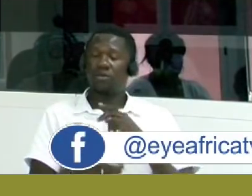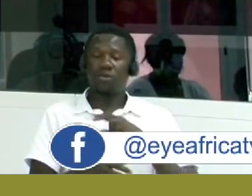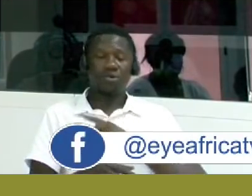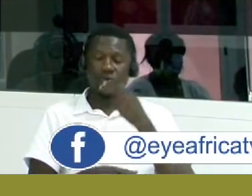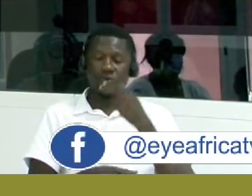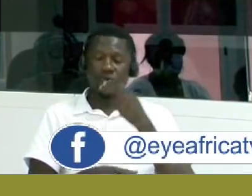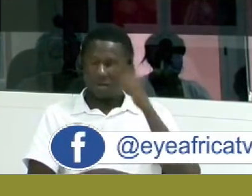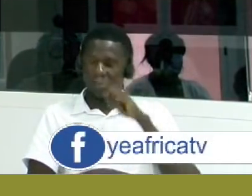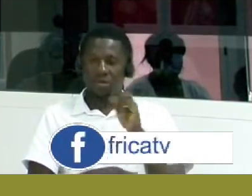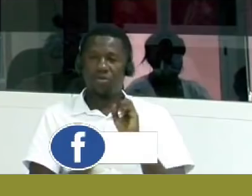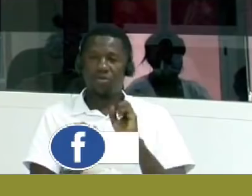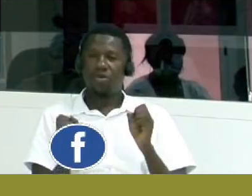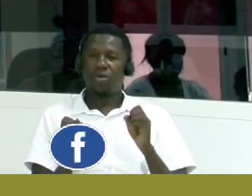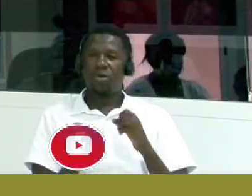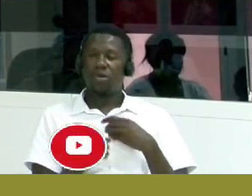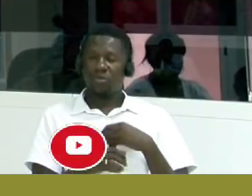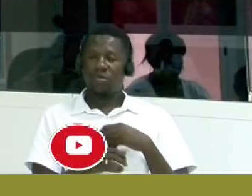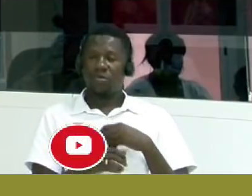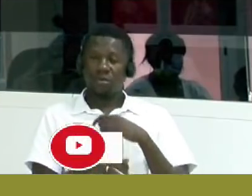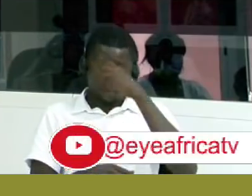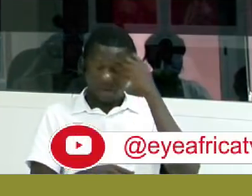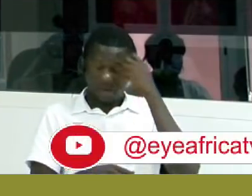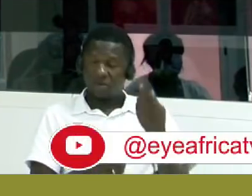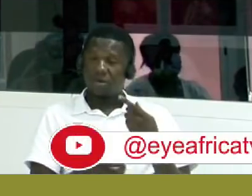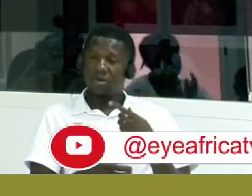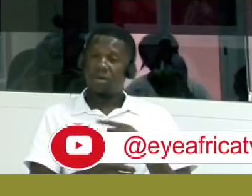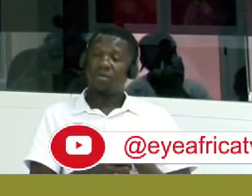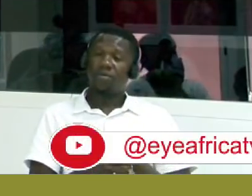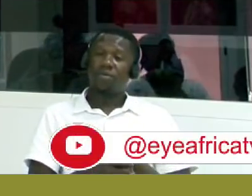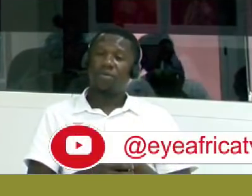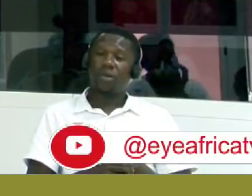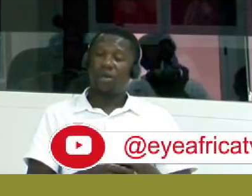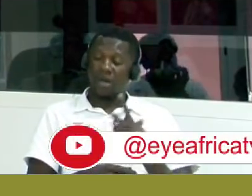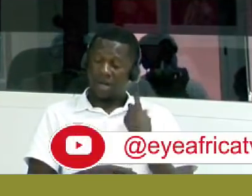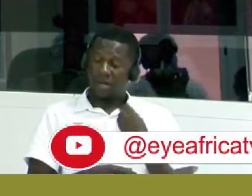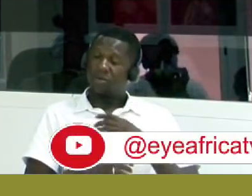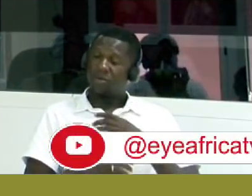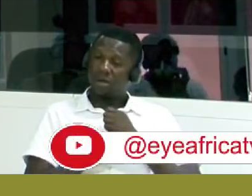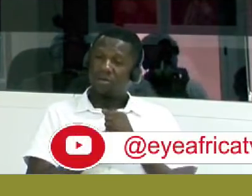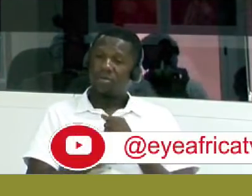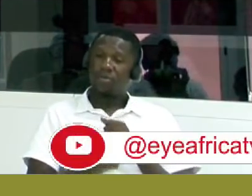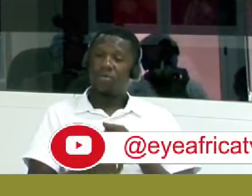passion. I like to help. But one has to be honest.